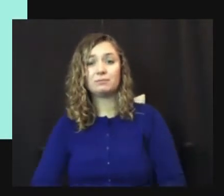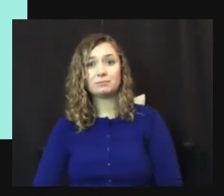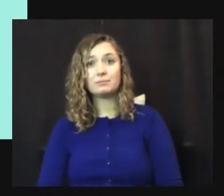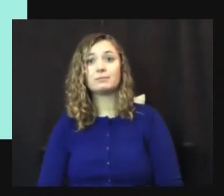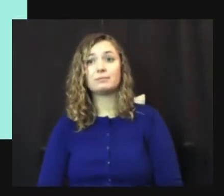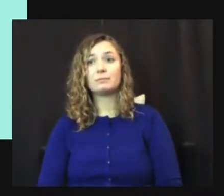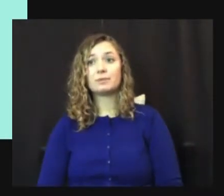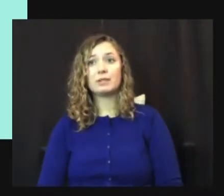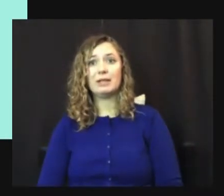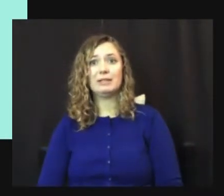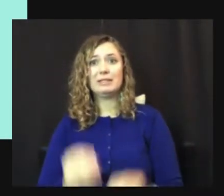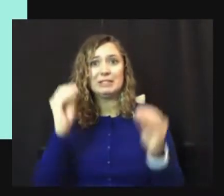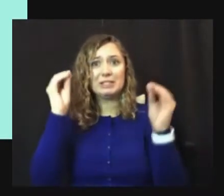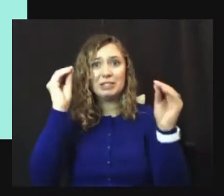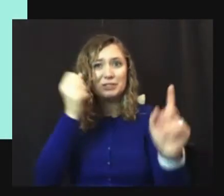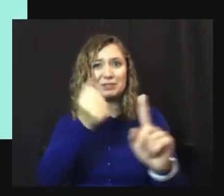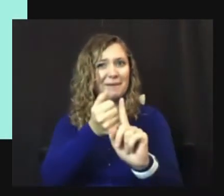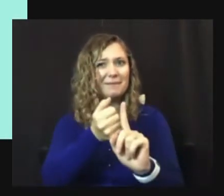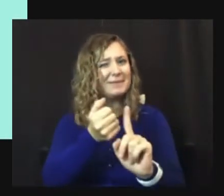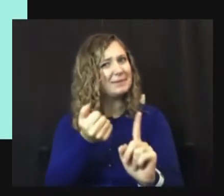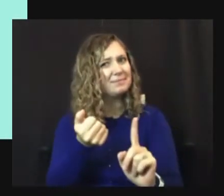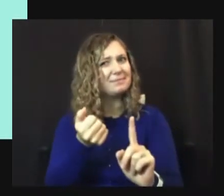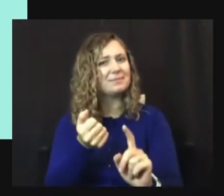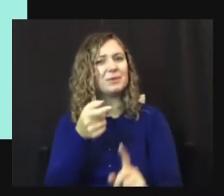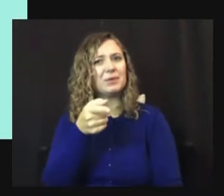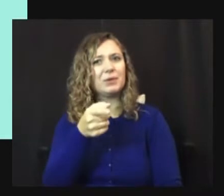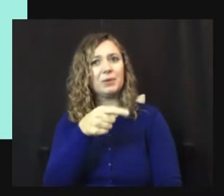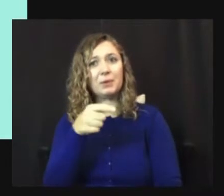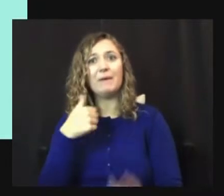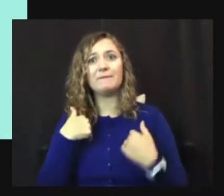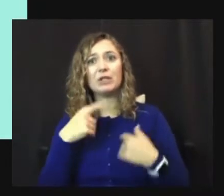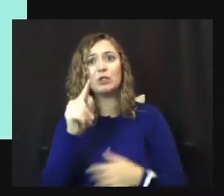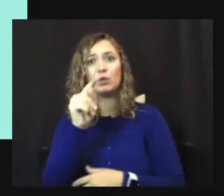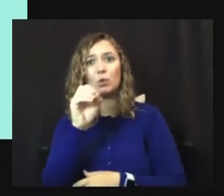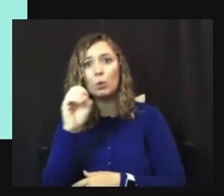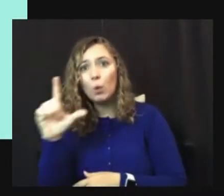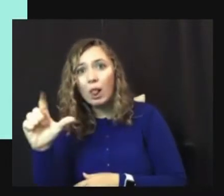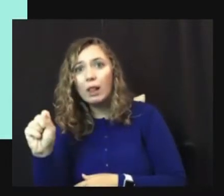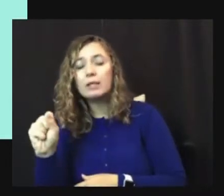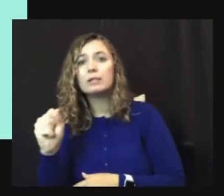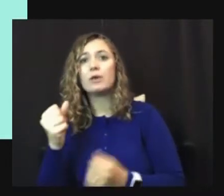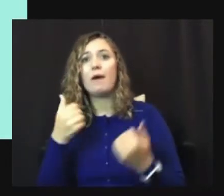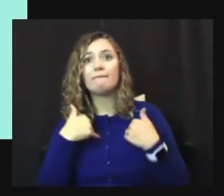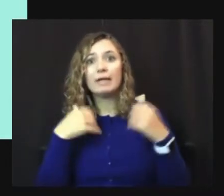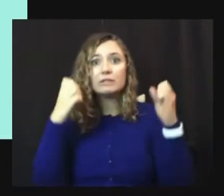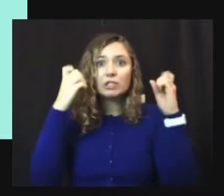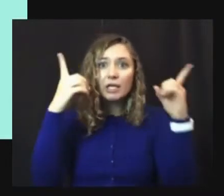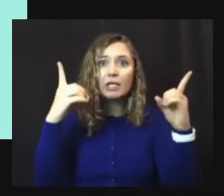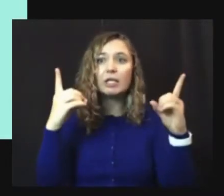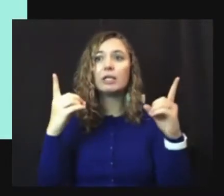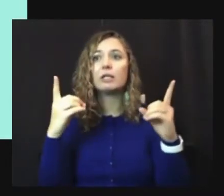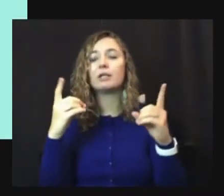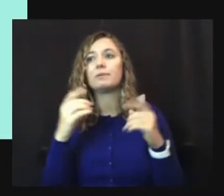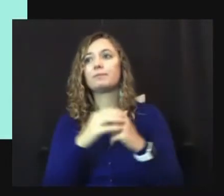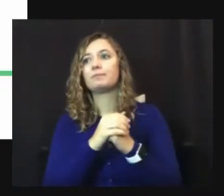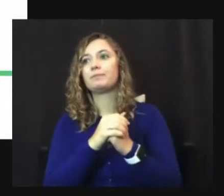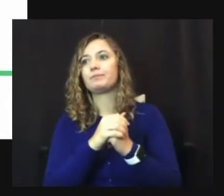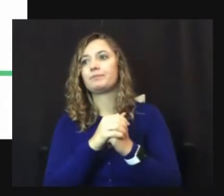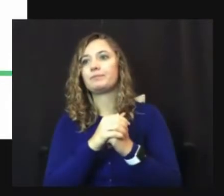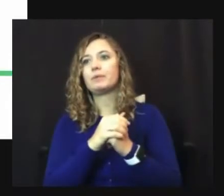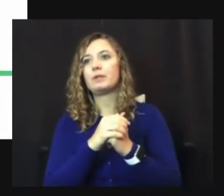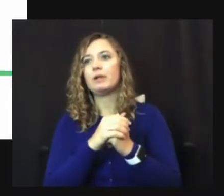teach it to yourself. You have tools, you have education. And this